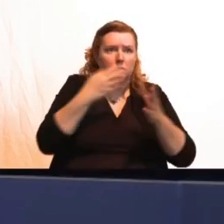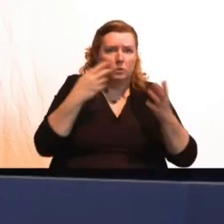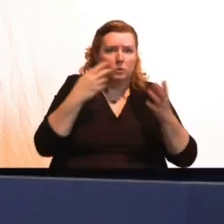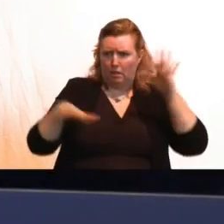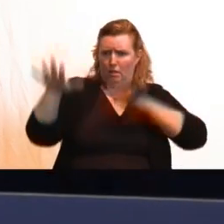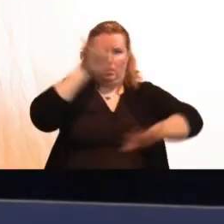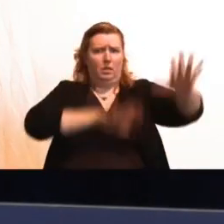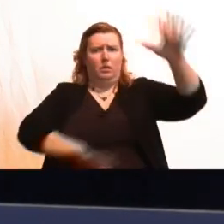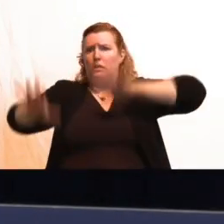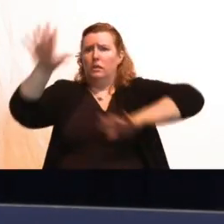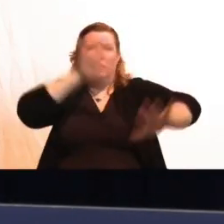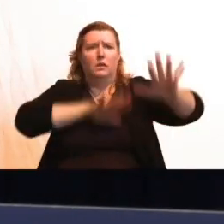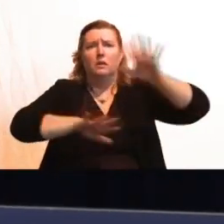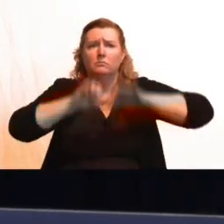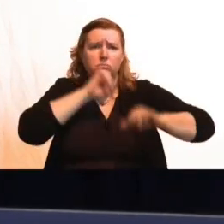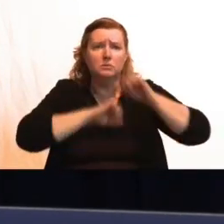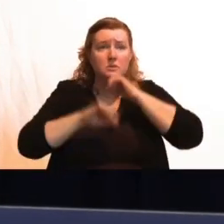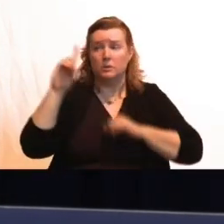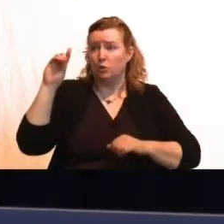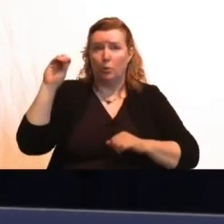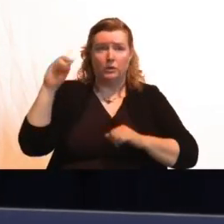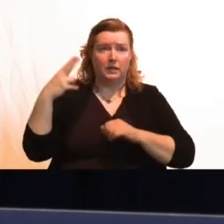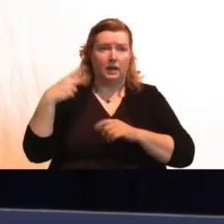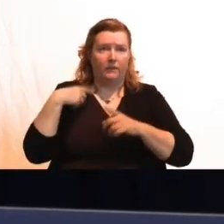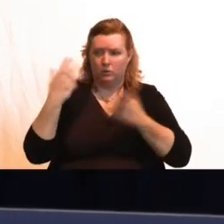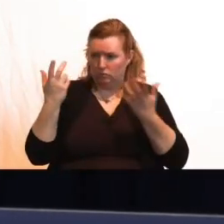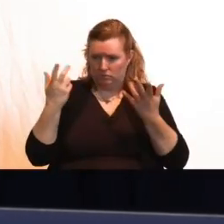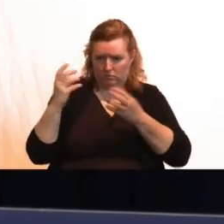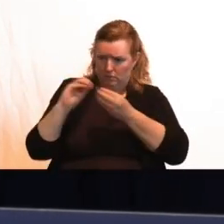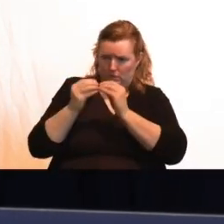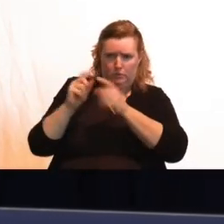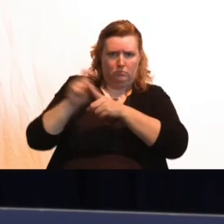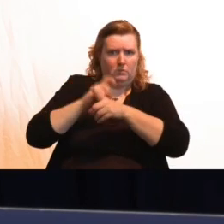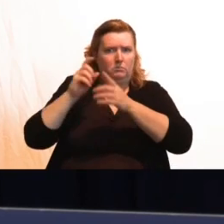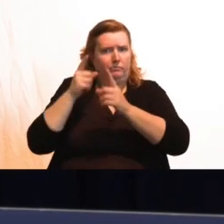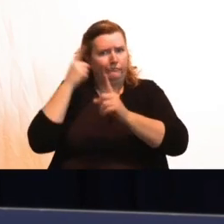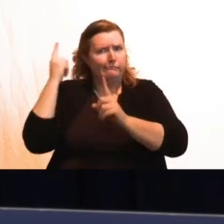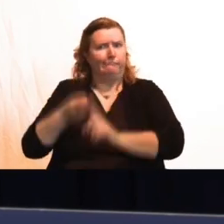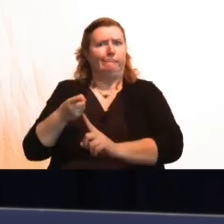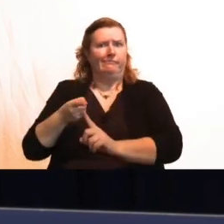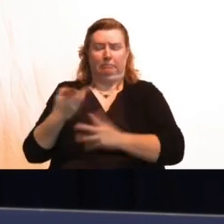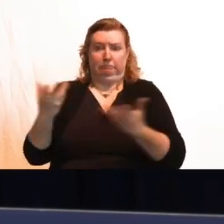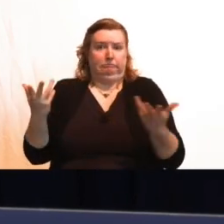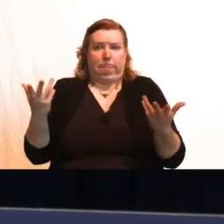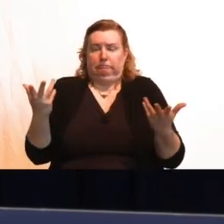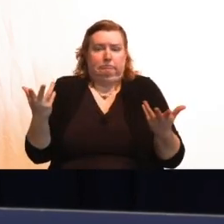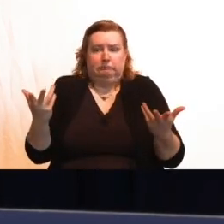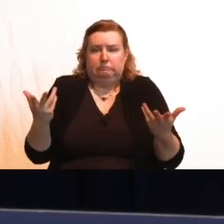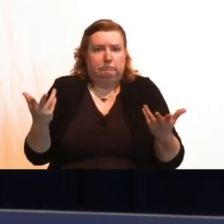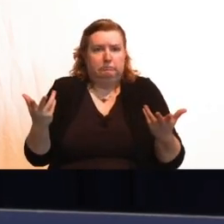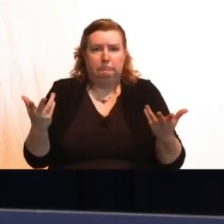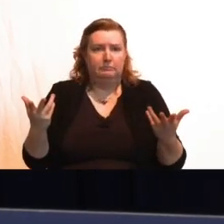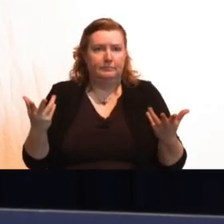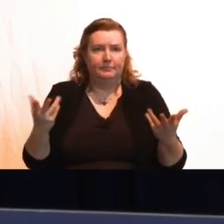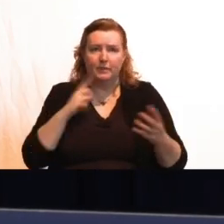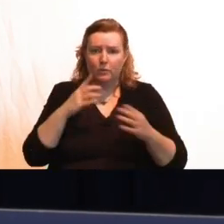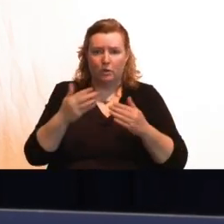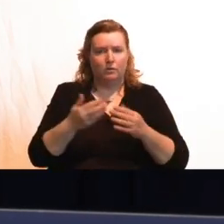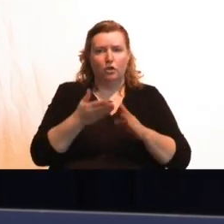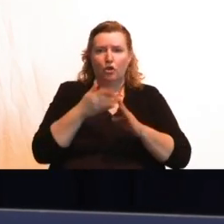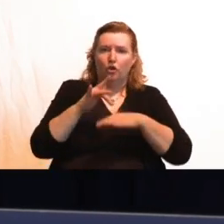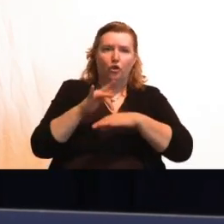in the pandemic, we had absolutely no knowledge of asymptomatic spread of this virus and